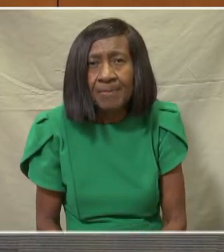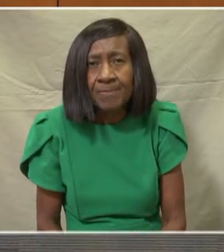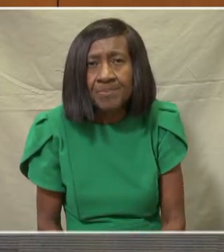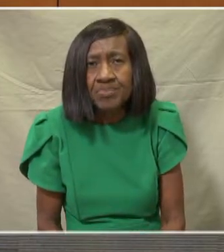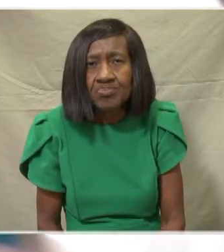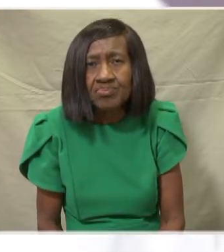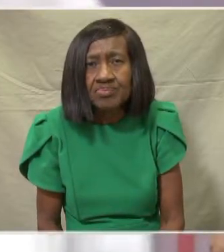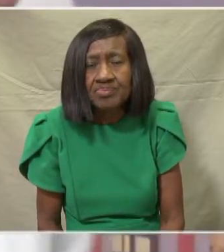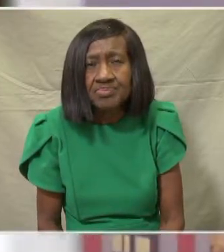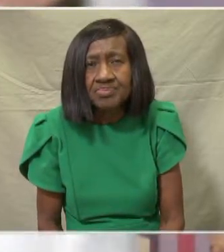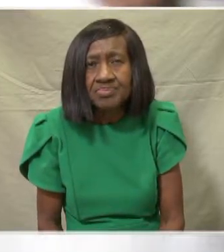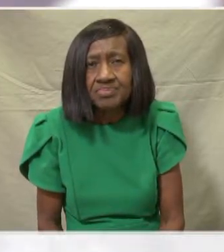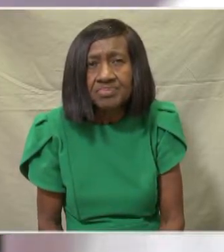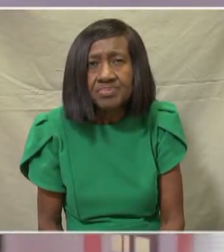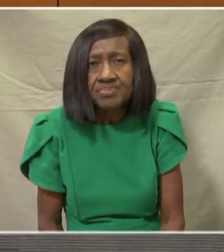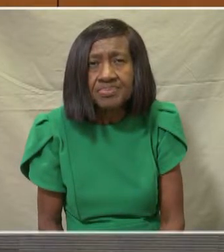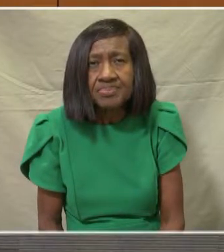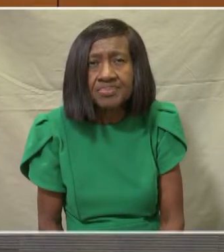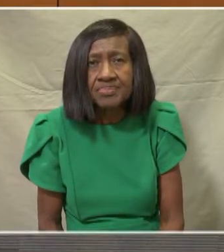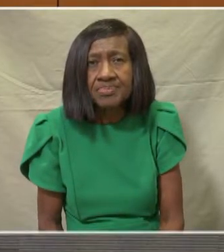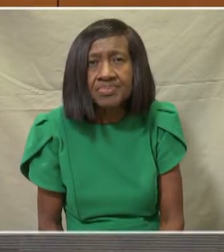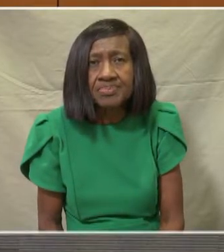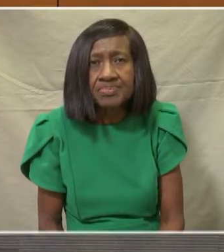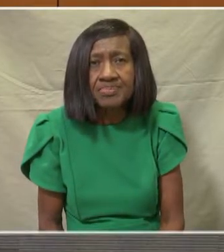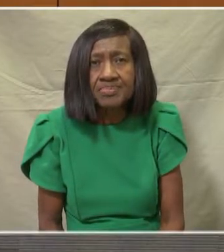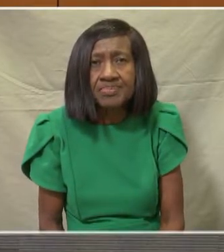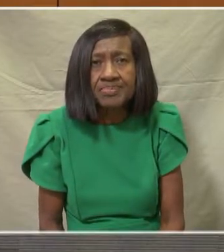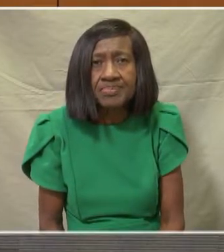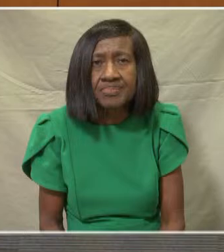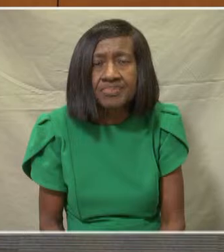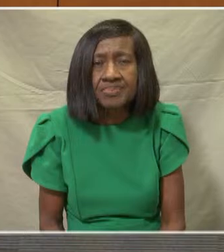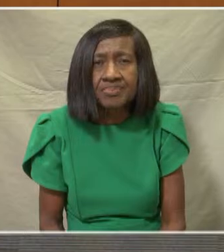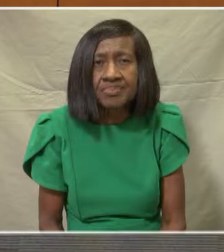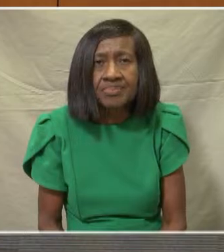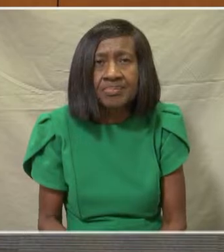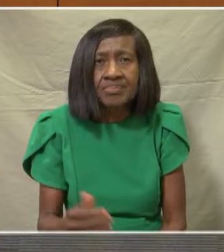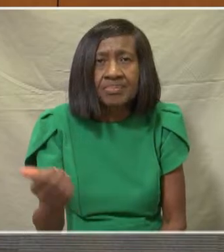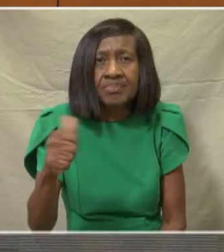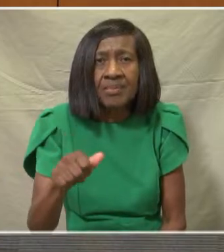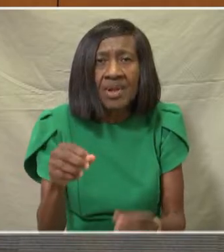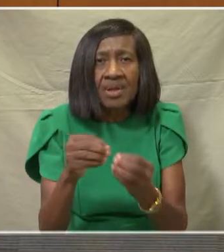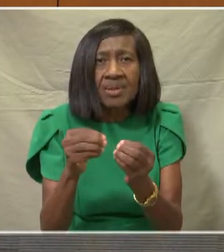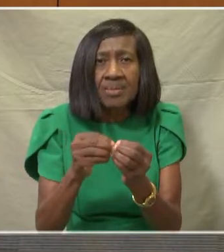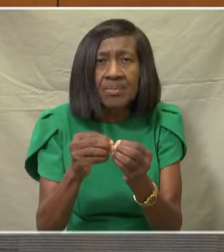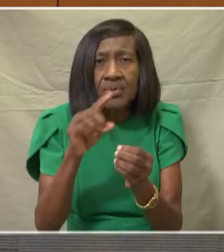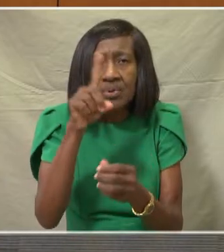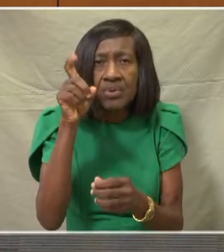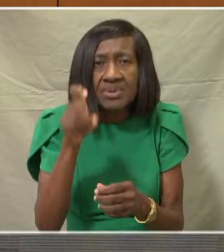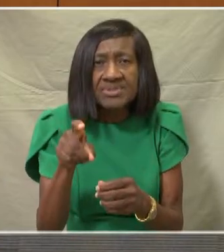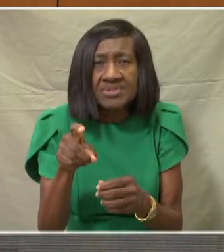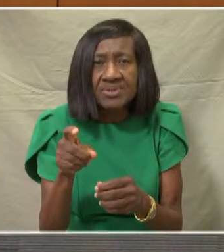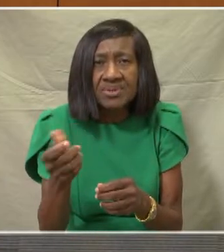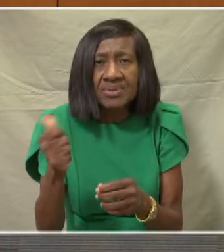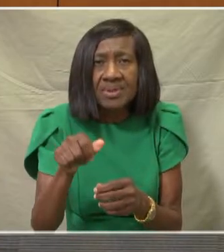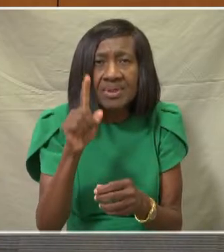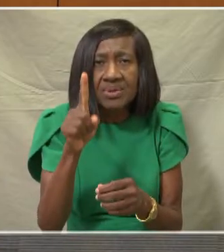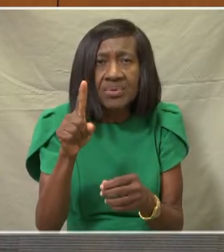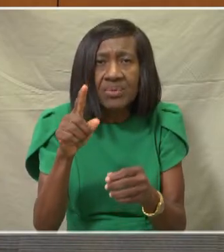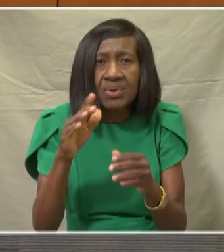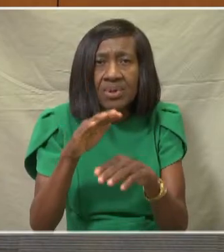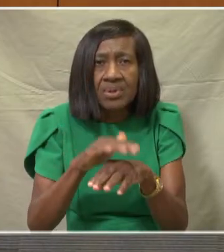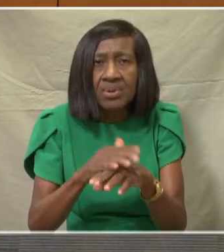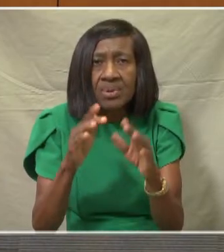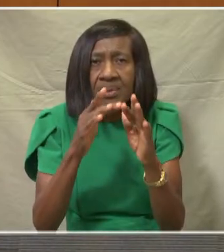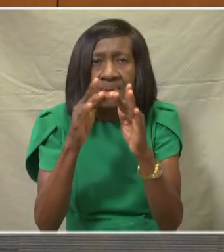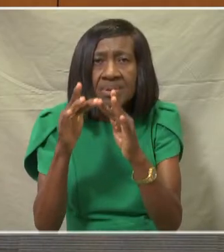Thanks very much. Okay, thank you for your questions. Thank you. Are there any more questions? Anyone online or? No.